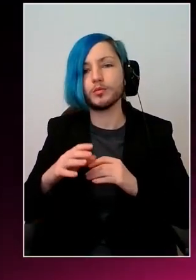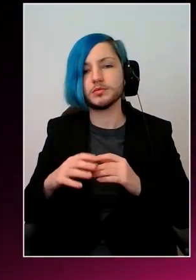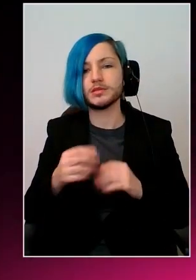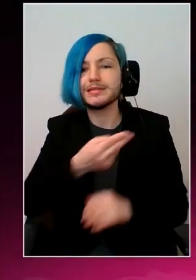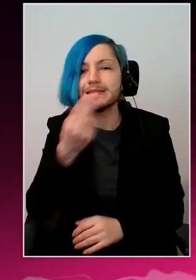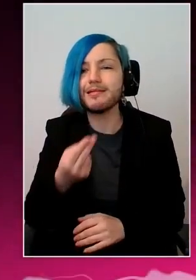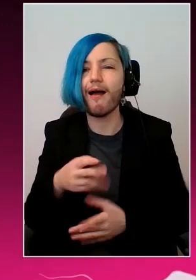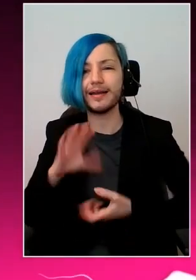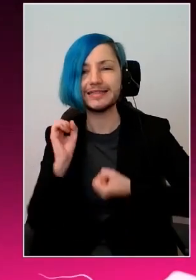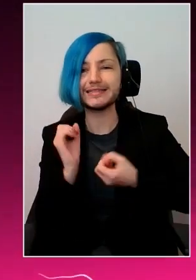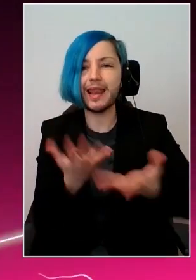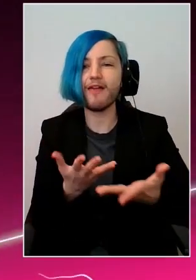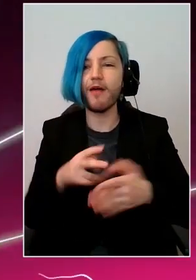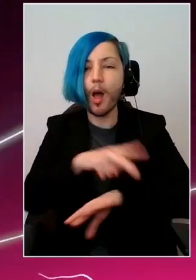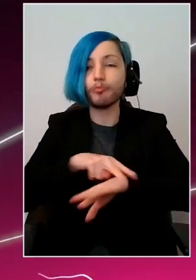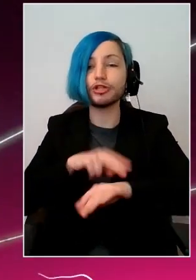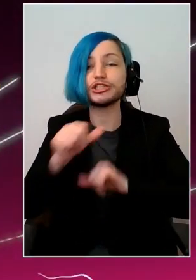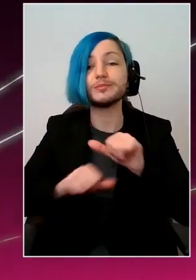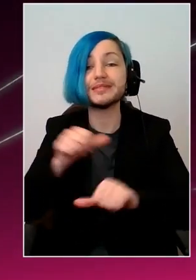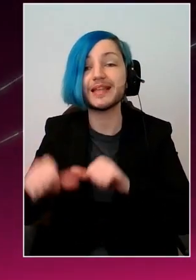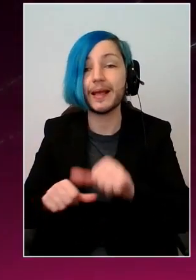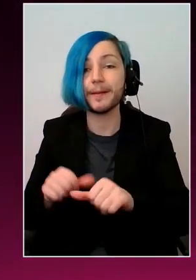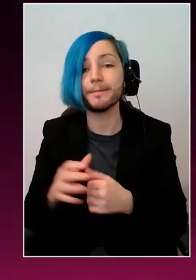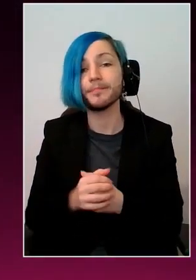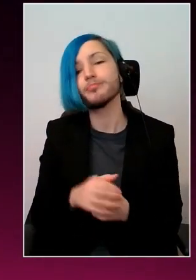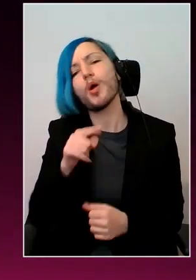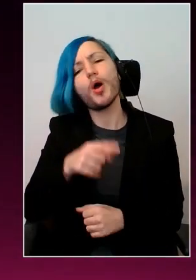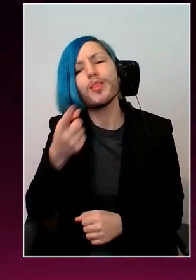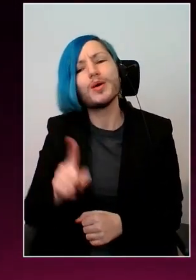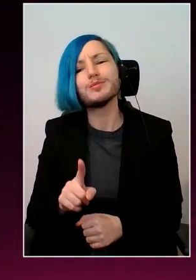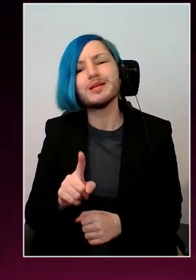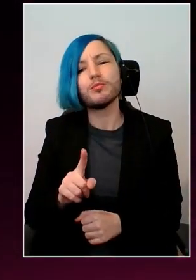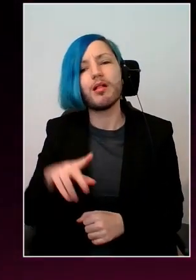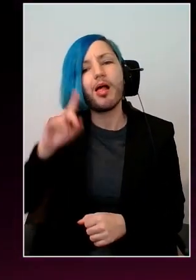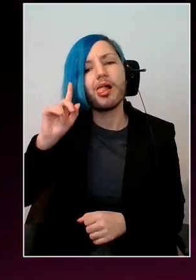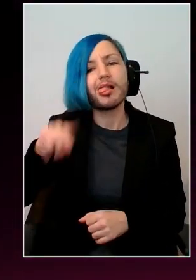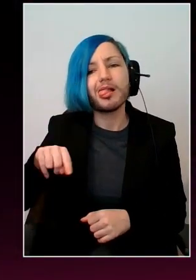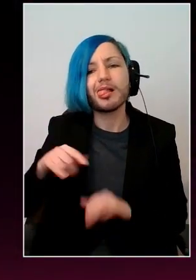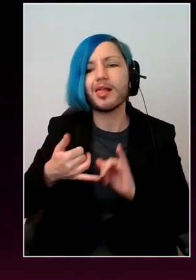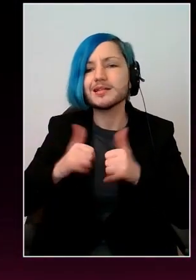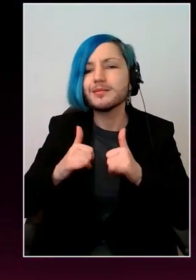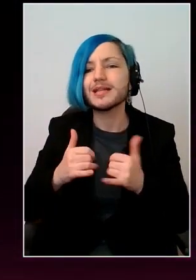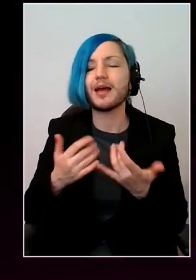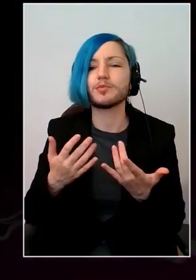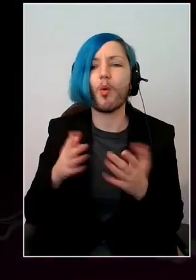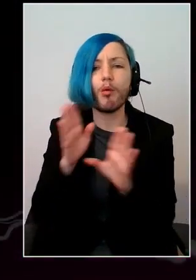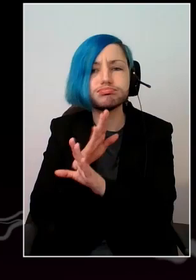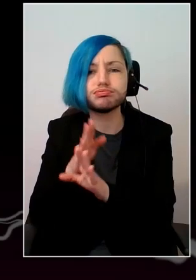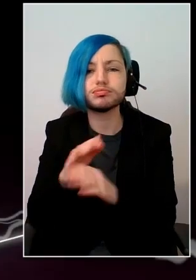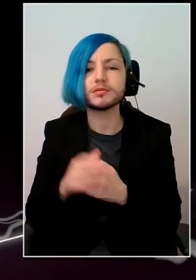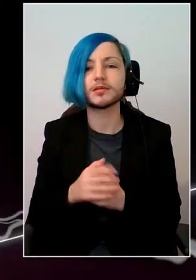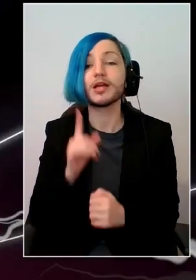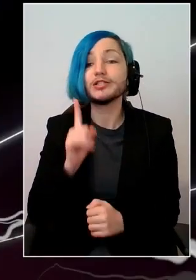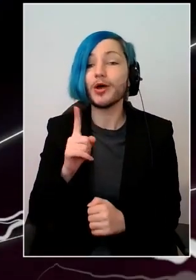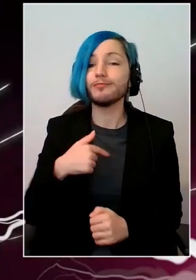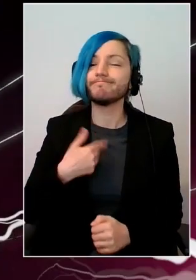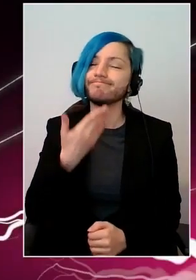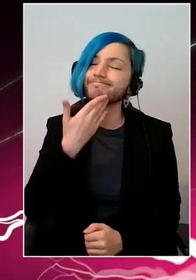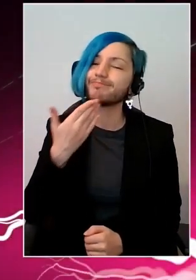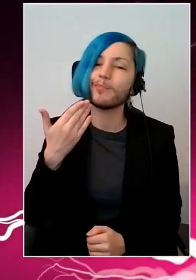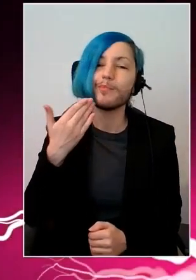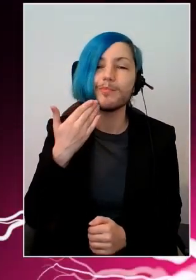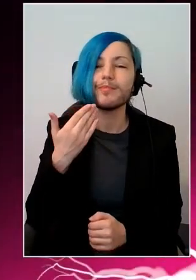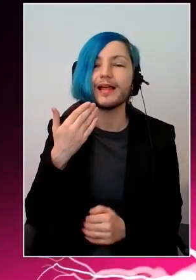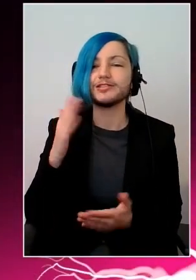schemes. Sadly, they are often overlooked. Therefore, I'm delighted to rectify this today as